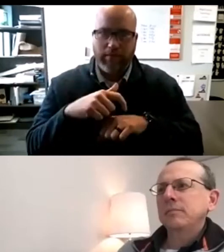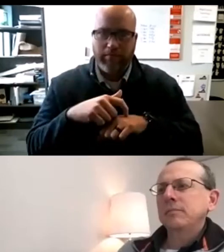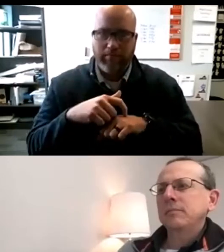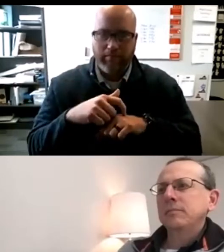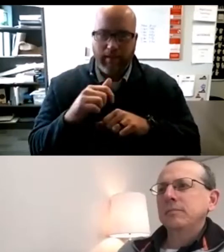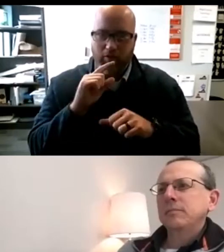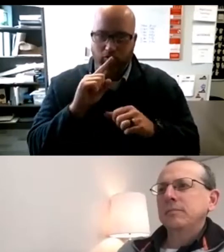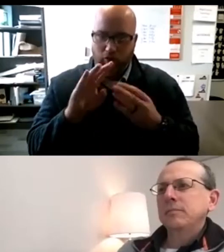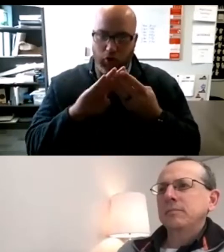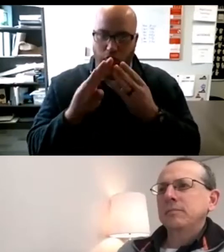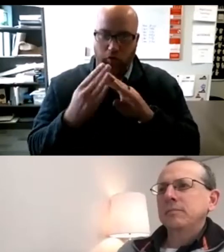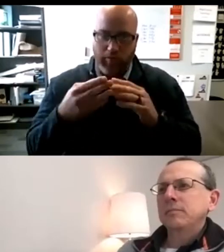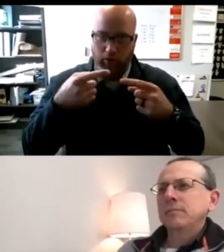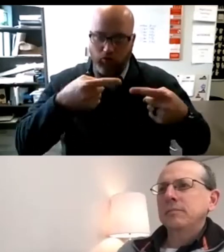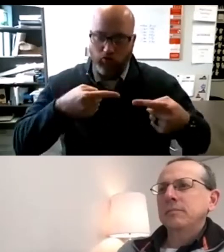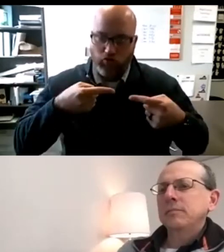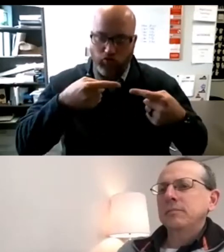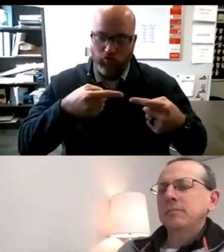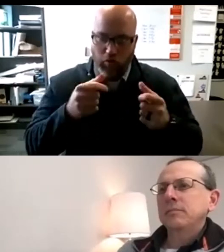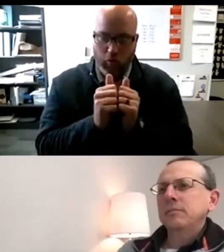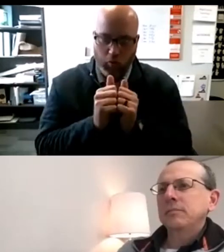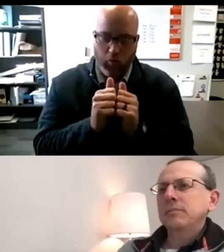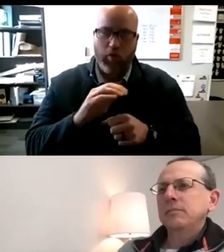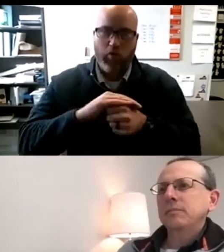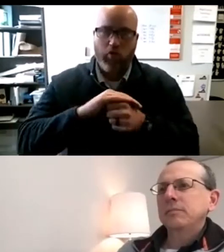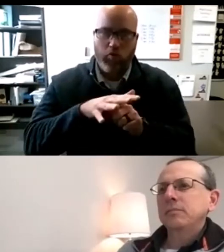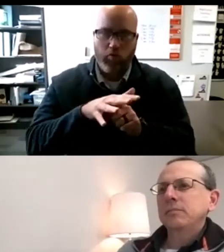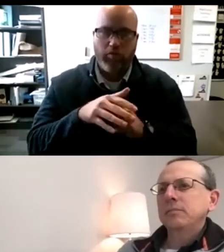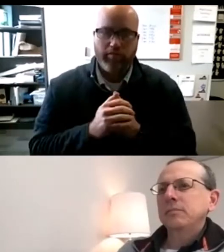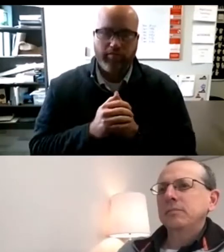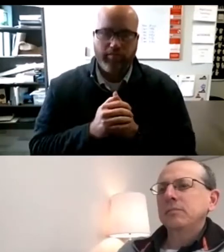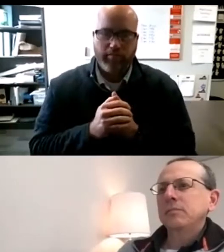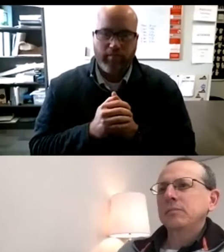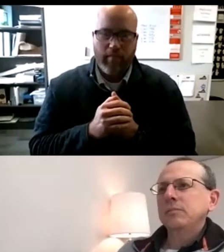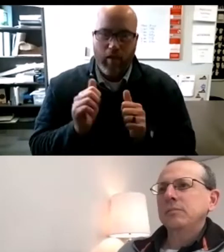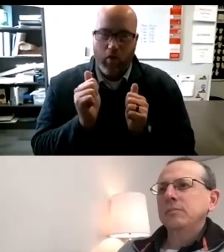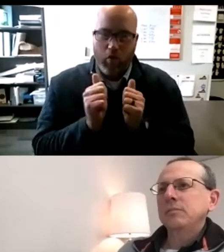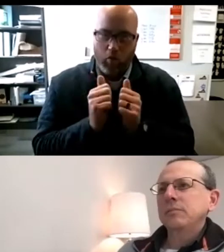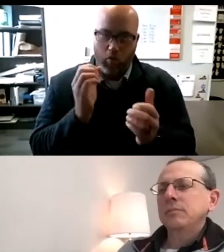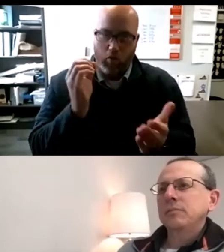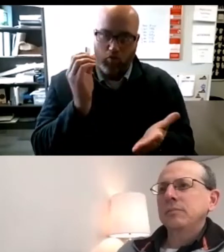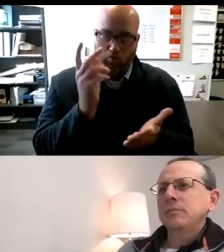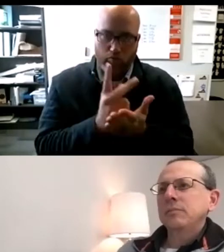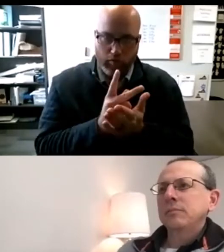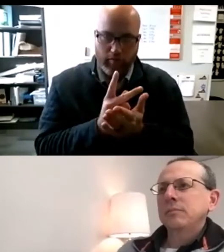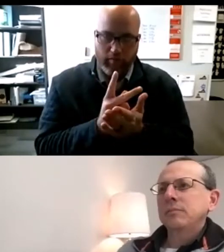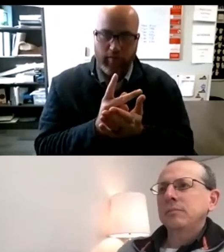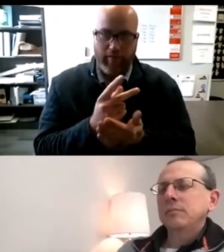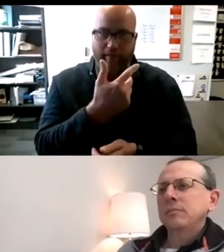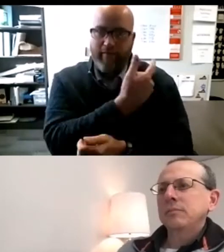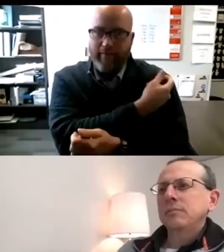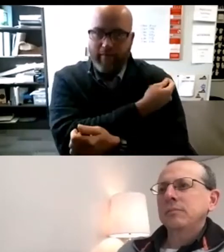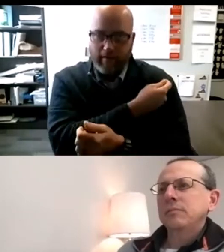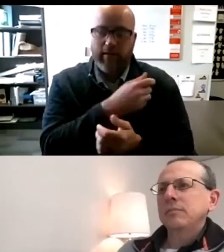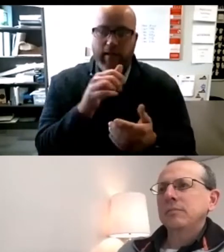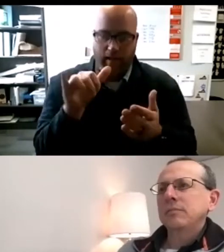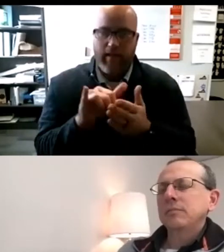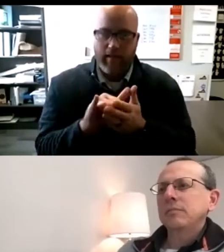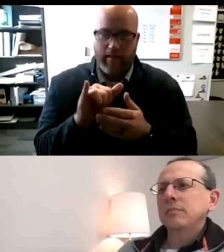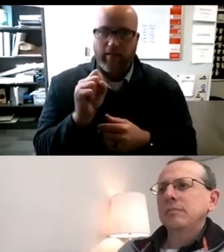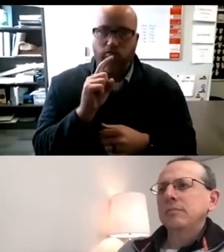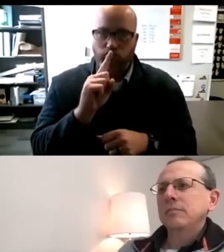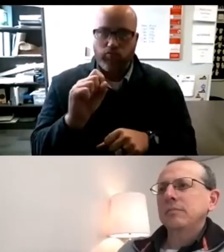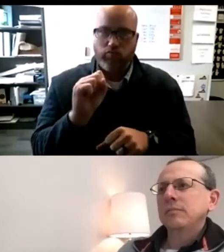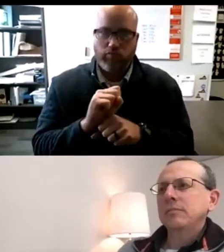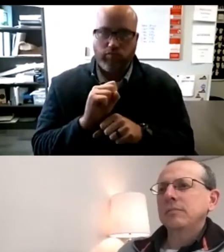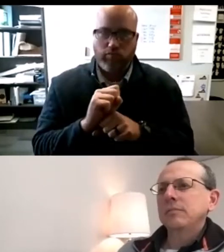struggle with COVID-19. With the approval and arrival of a vaccine, this is indeed